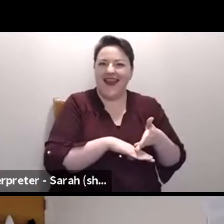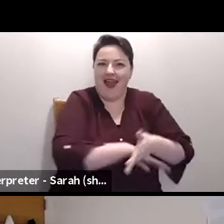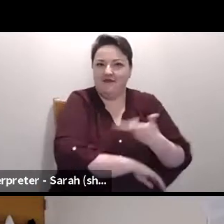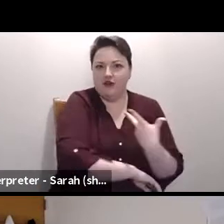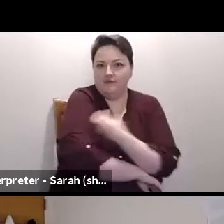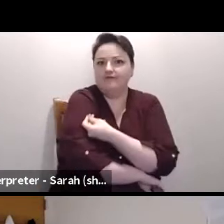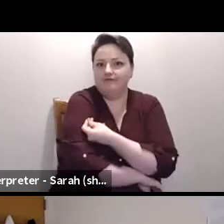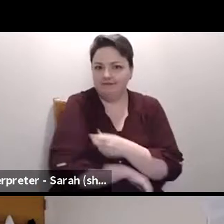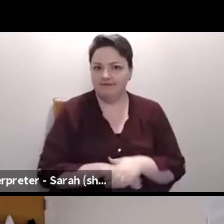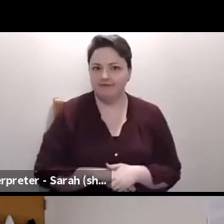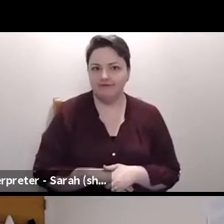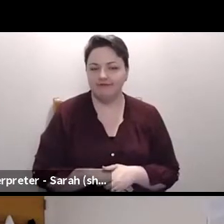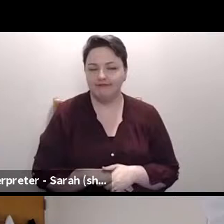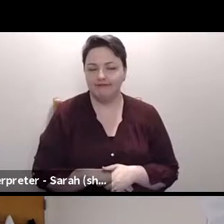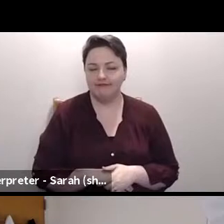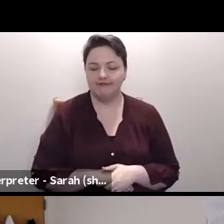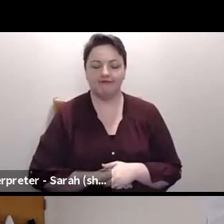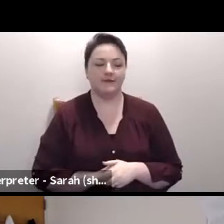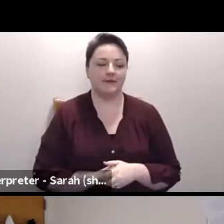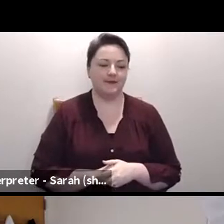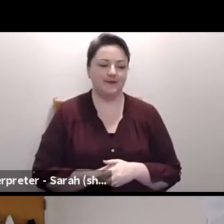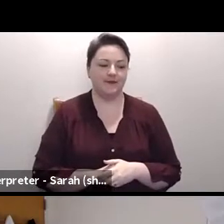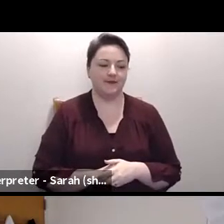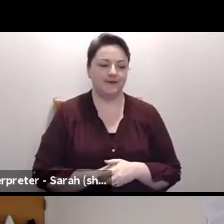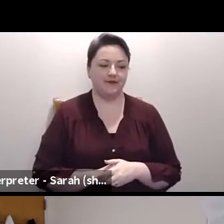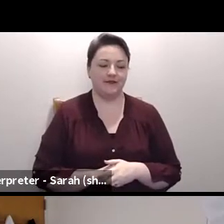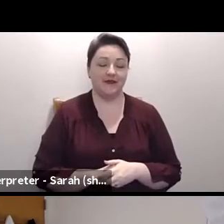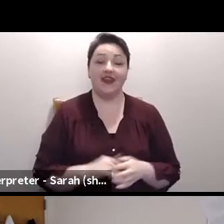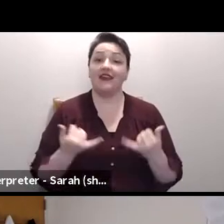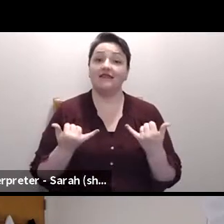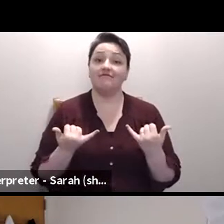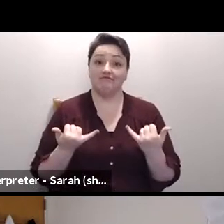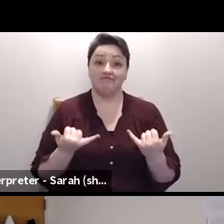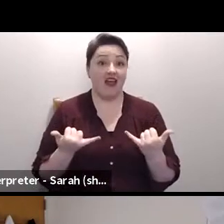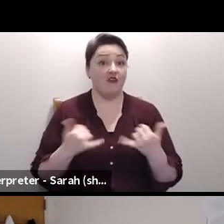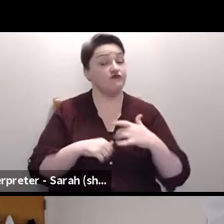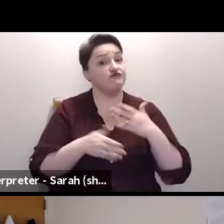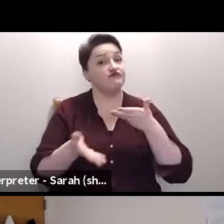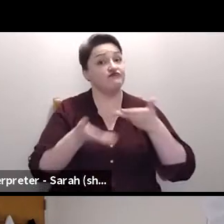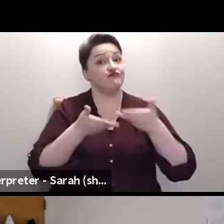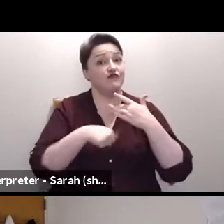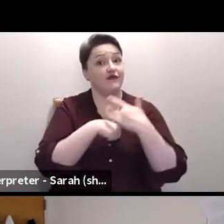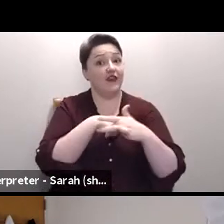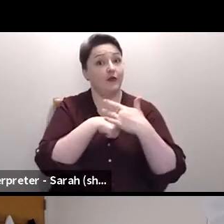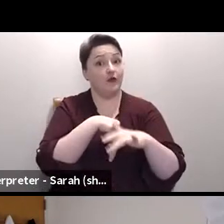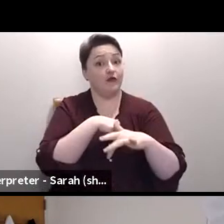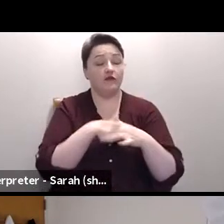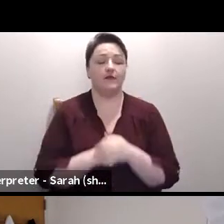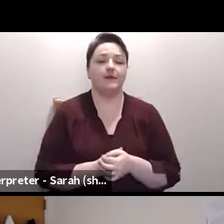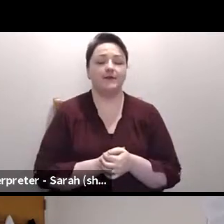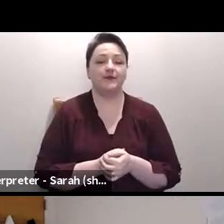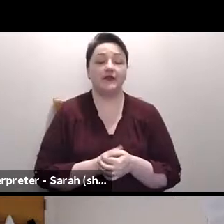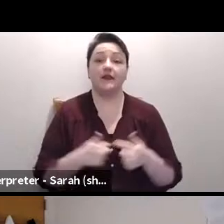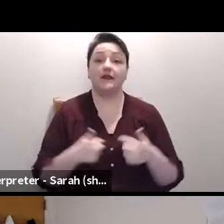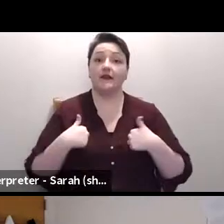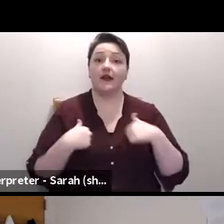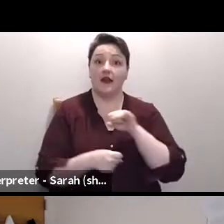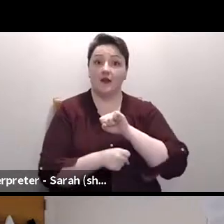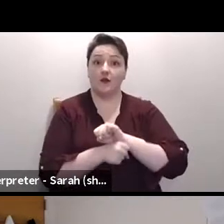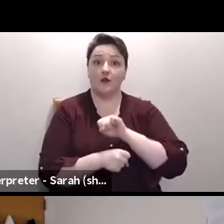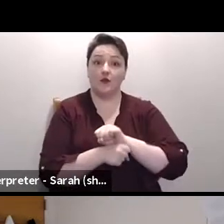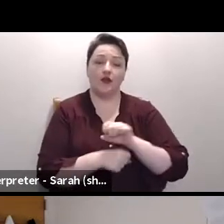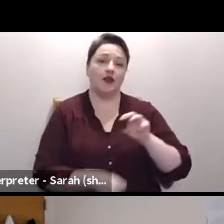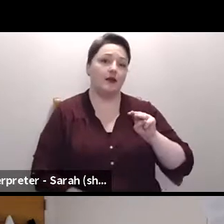So that service is now available. If you go to, so I work at a